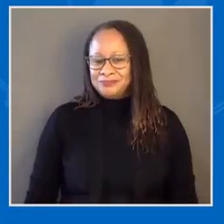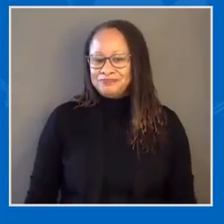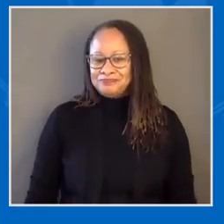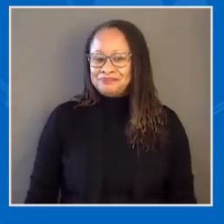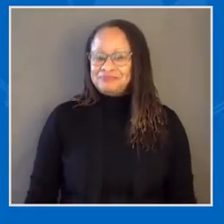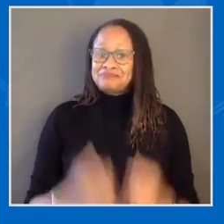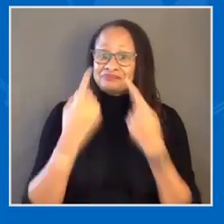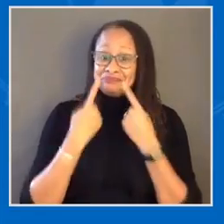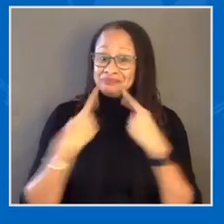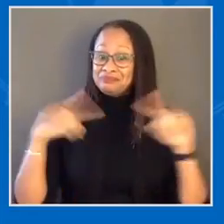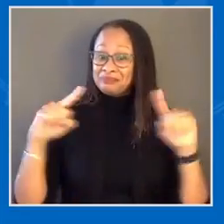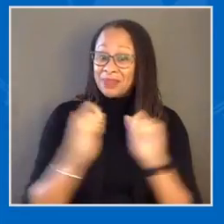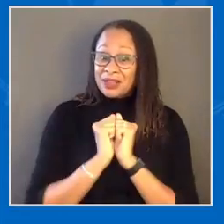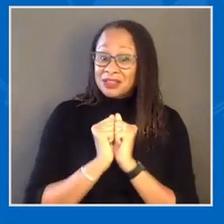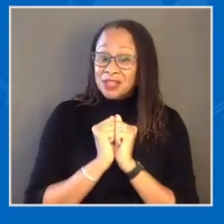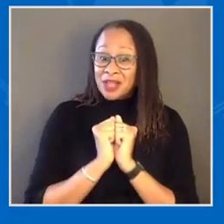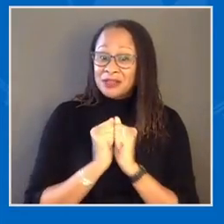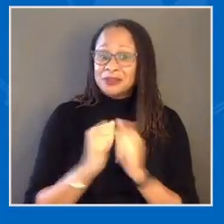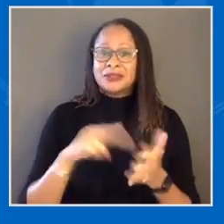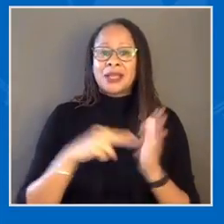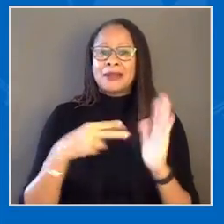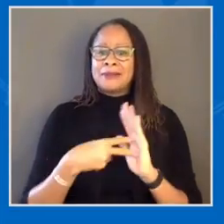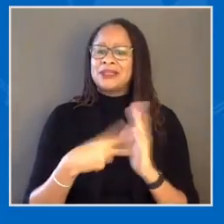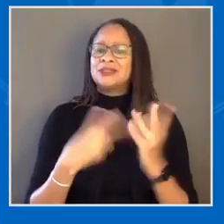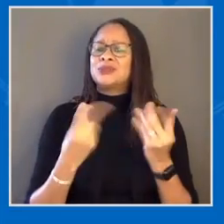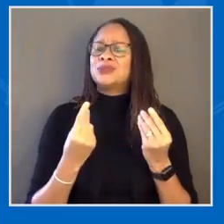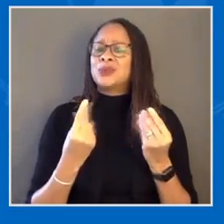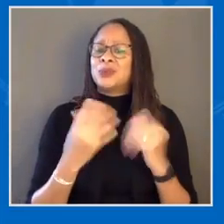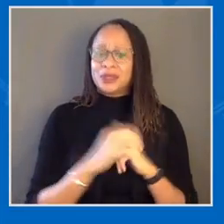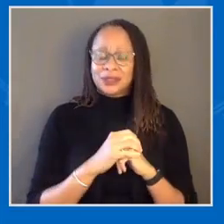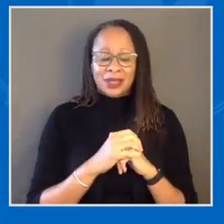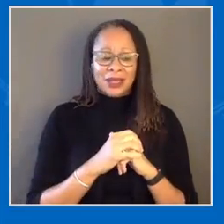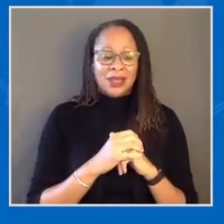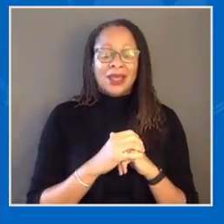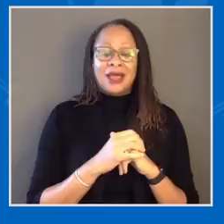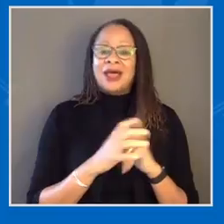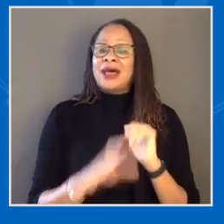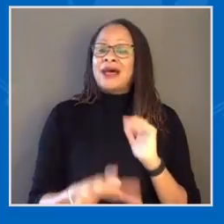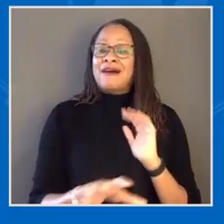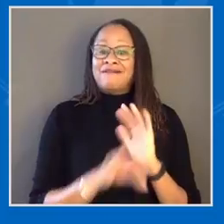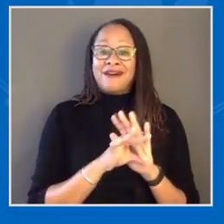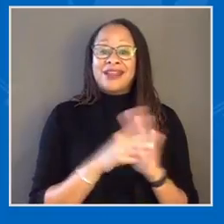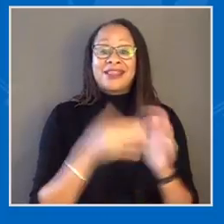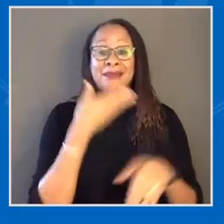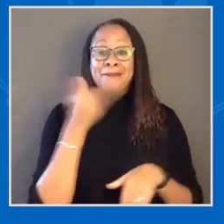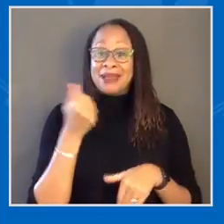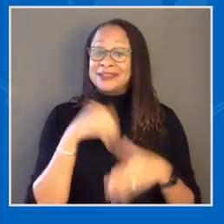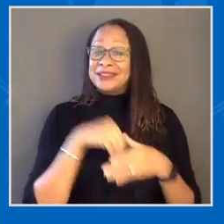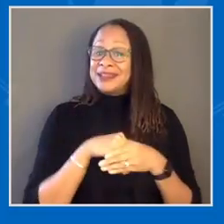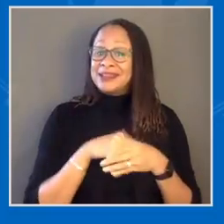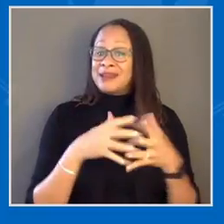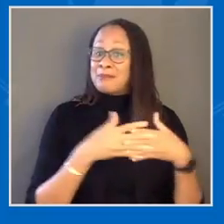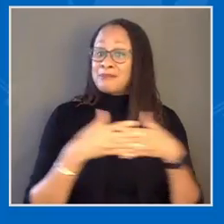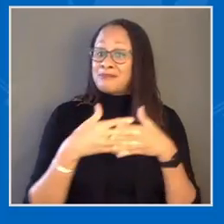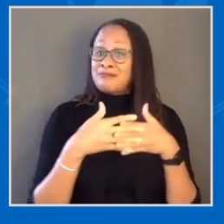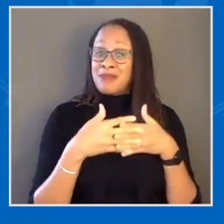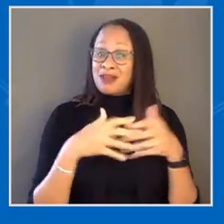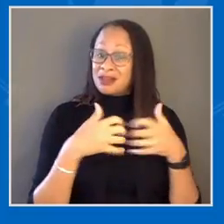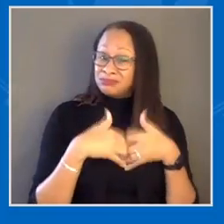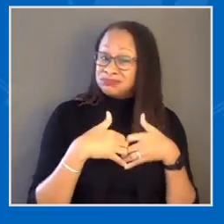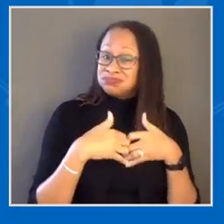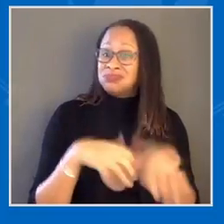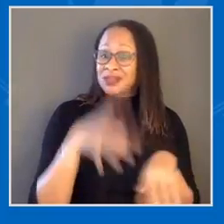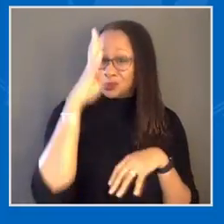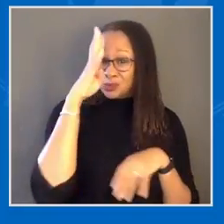Succeeding together means tapping into the best of American ingenuity, creativity, and diplomacy, from